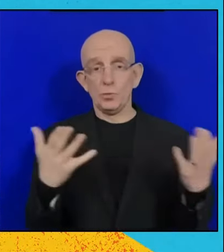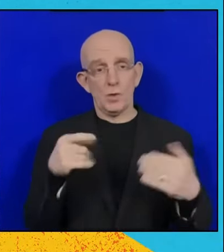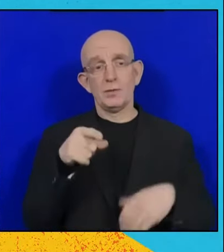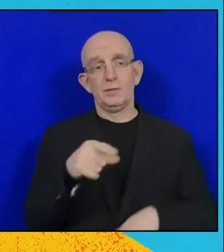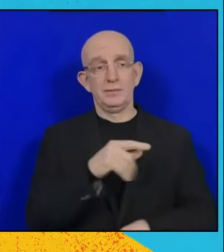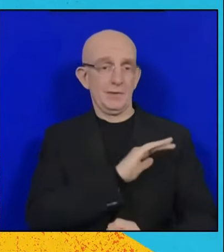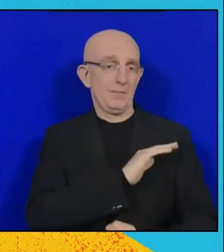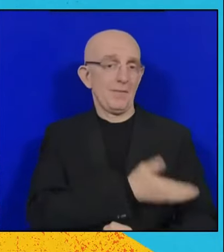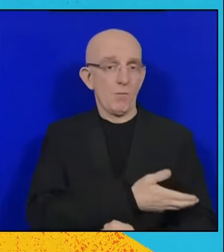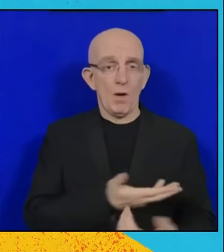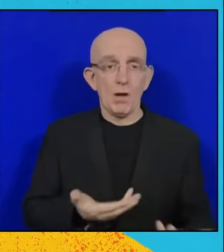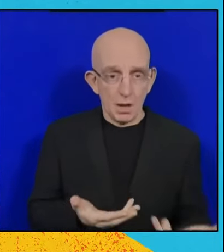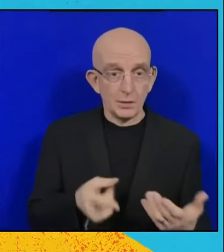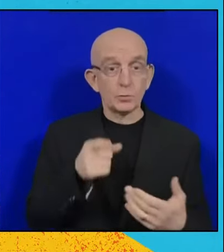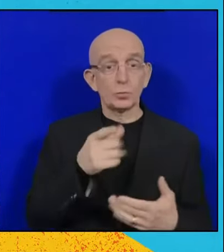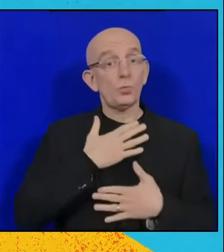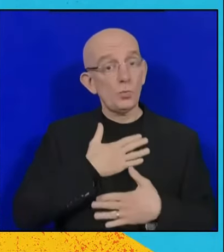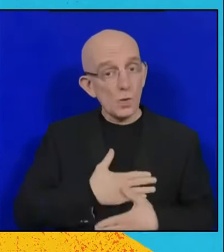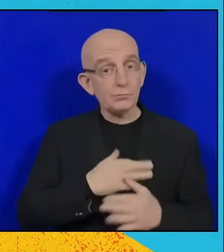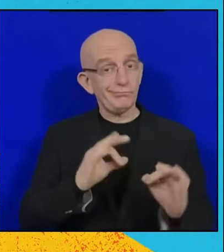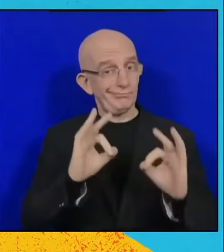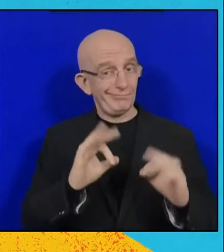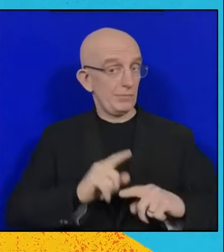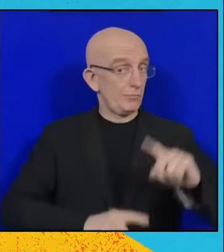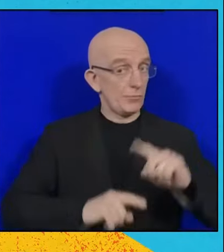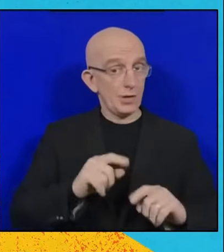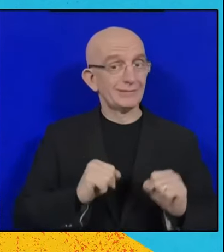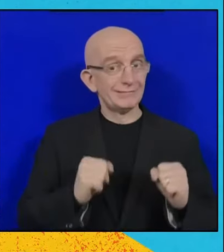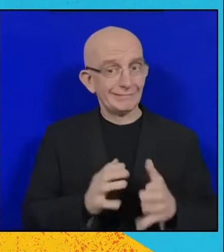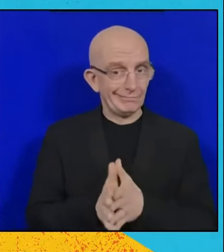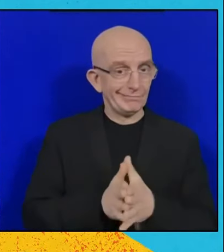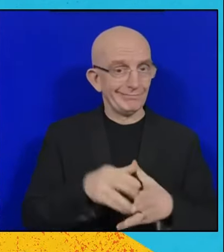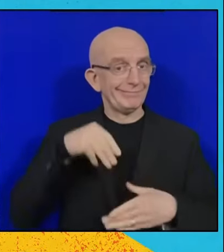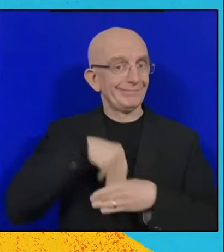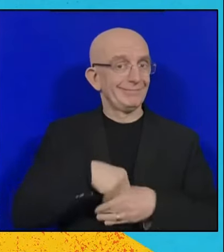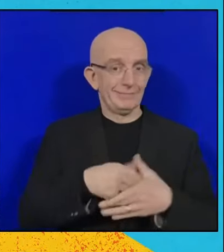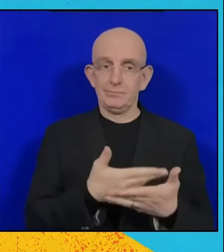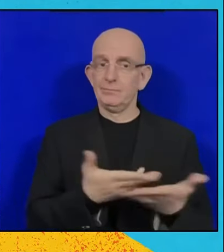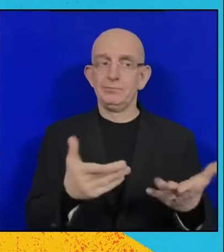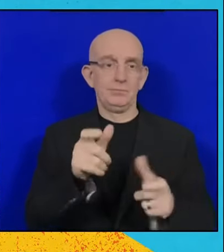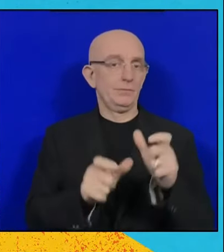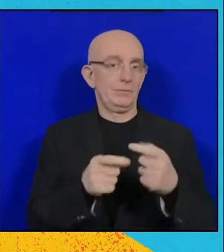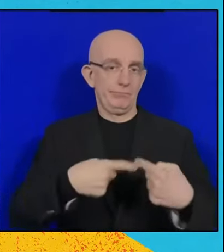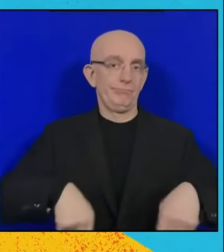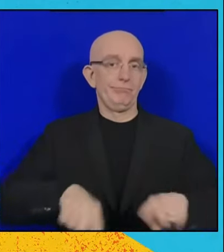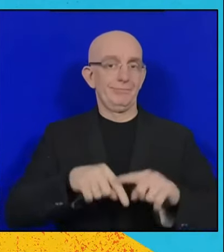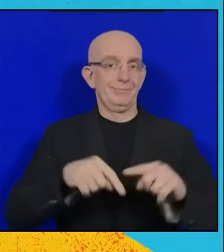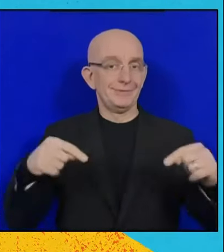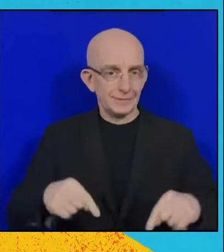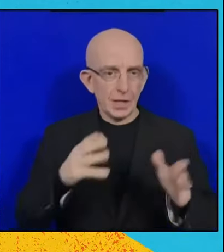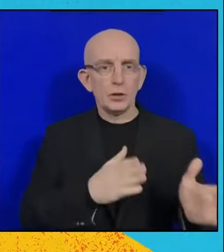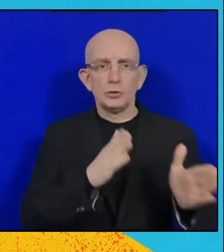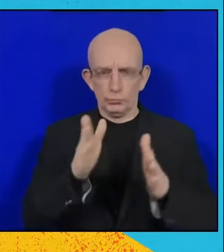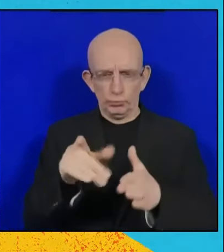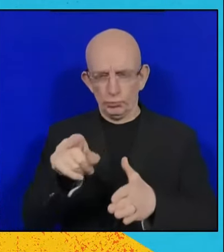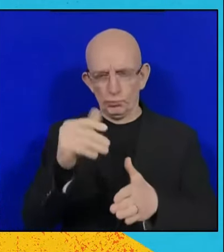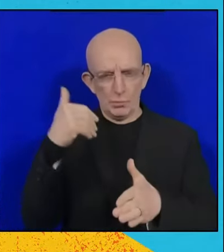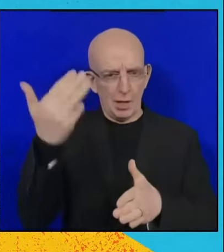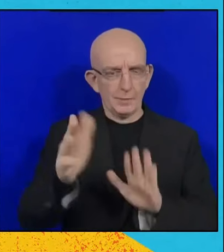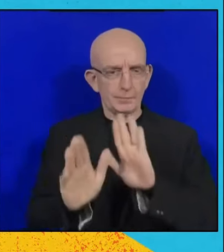Silva is a young leader for the SDGs and the founder of Ensuetra Tu Lugar, which works to help people with disabilities